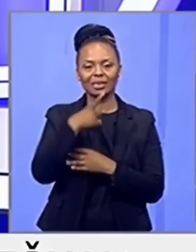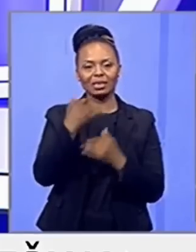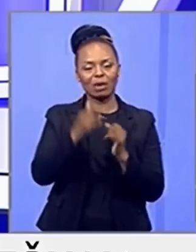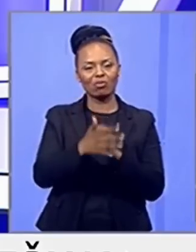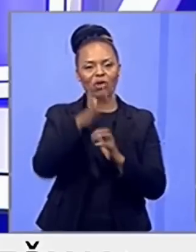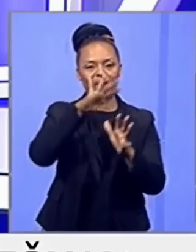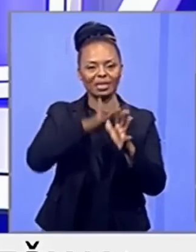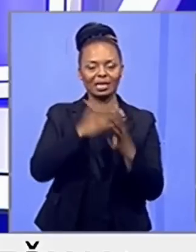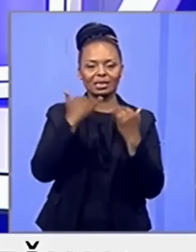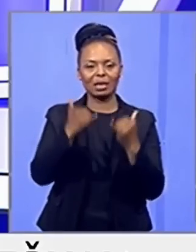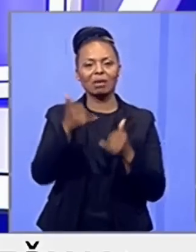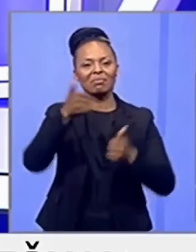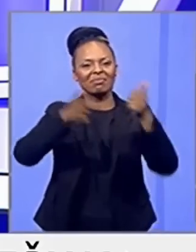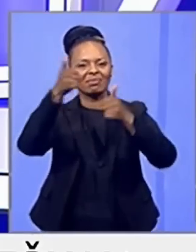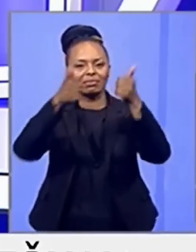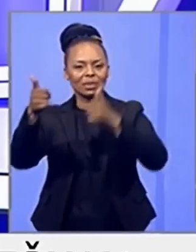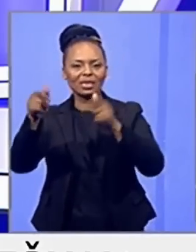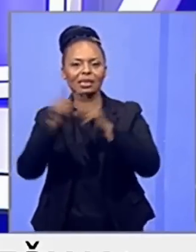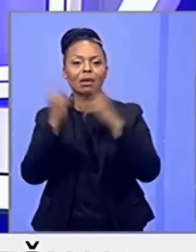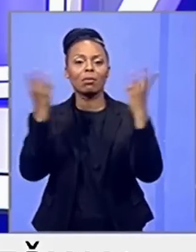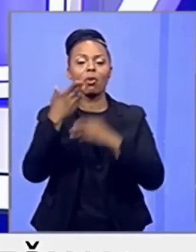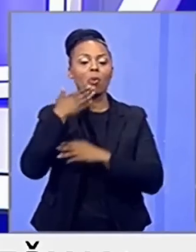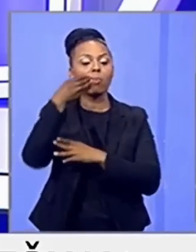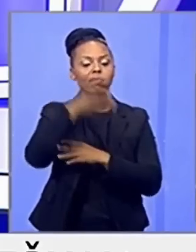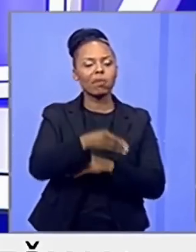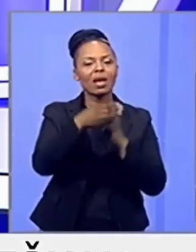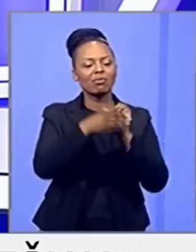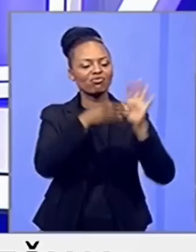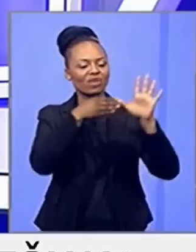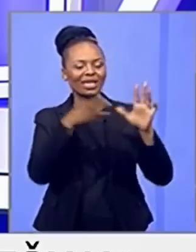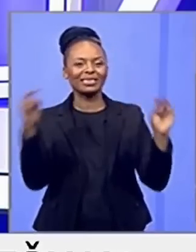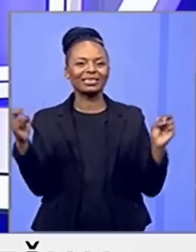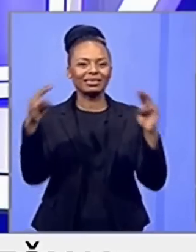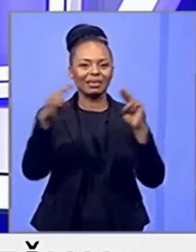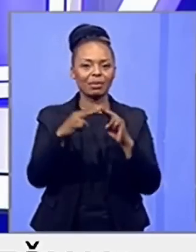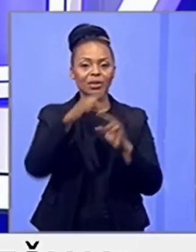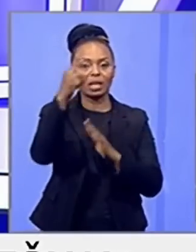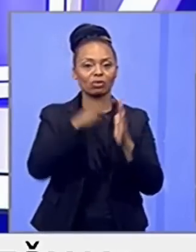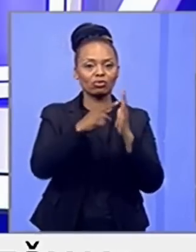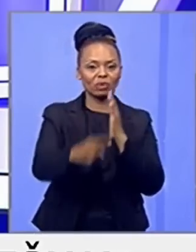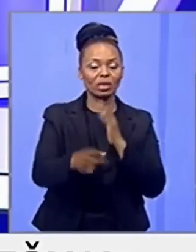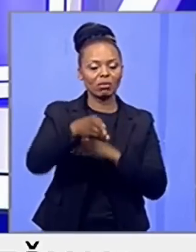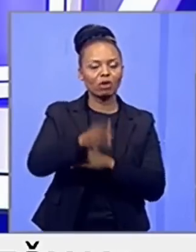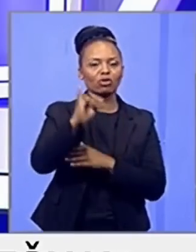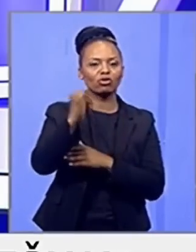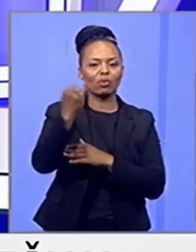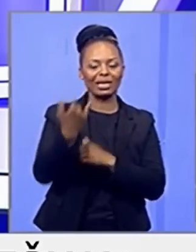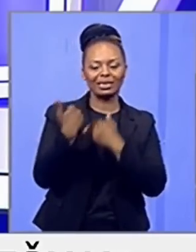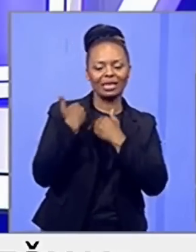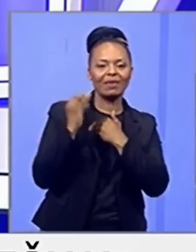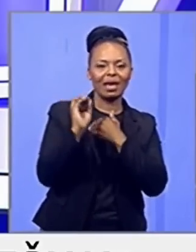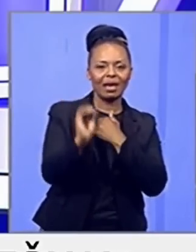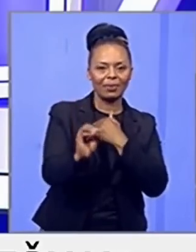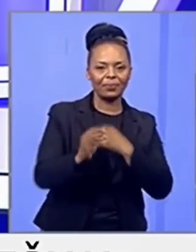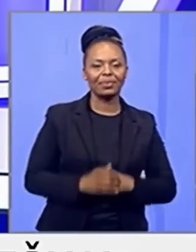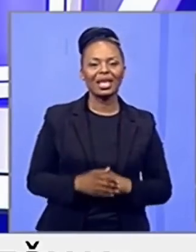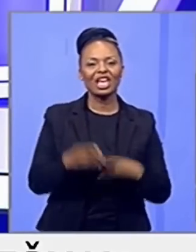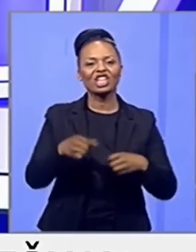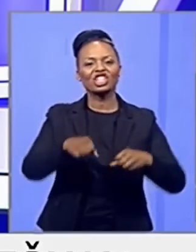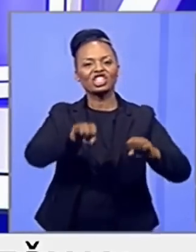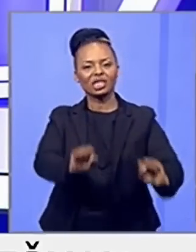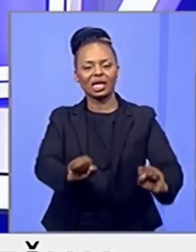ka moka le bao ba tla bago gona sebokeng sa BRICS bekeng e tlago ka Johannesburg ba bolokegile. Modulasetulo